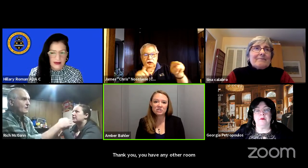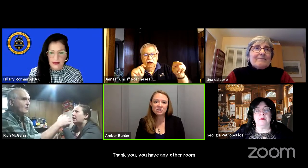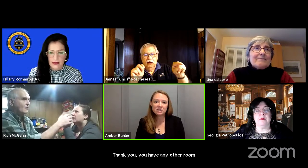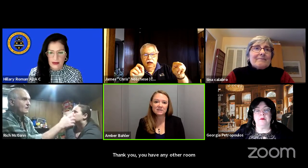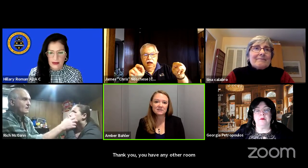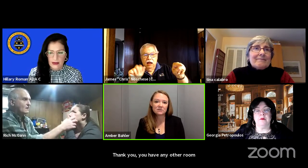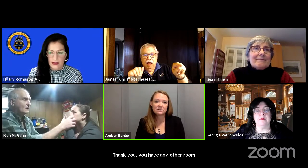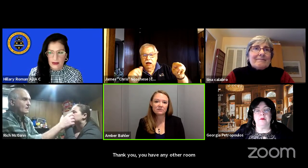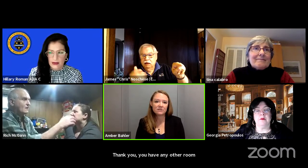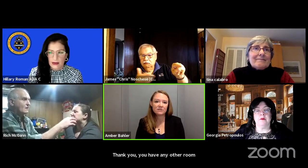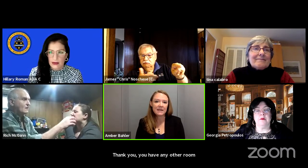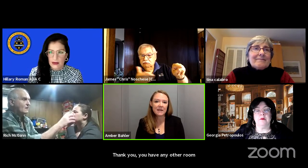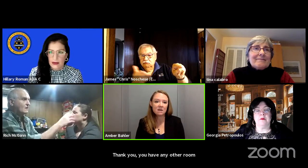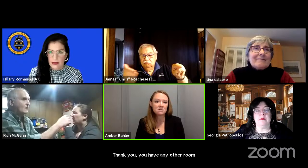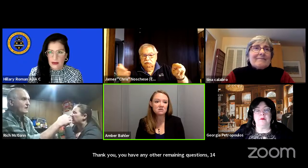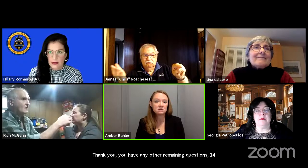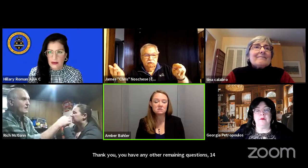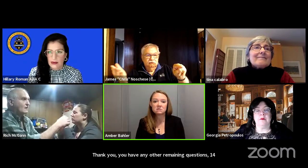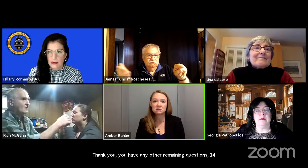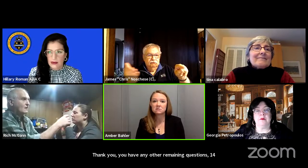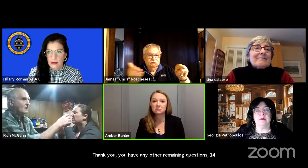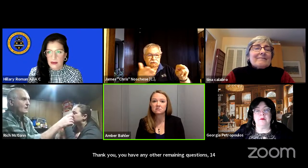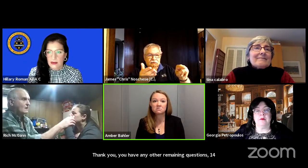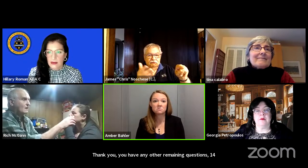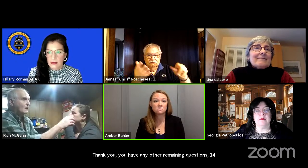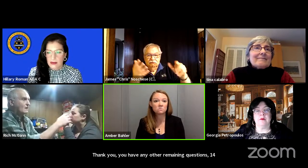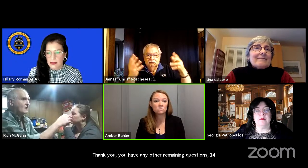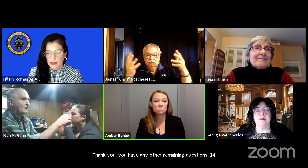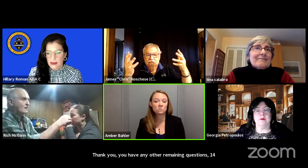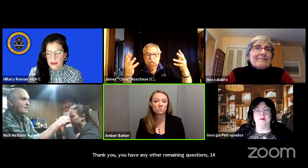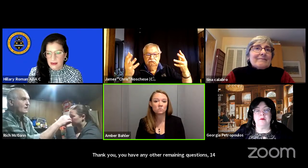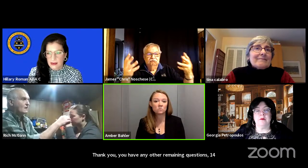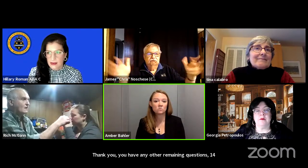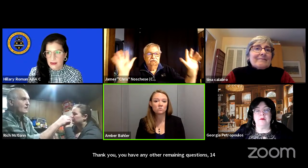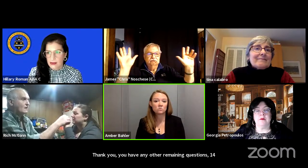remaining questions for Tina?